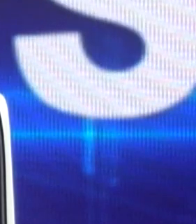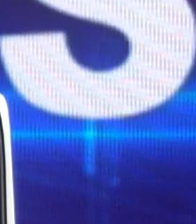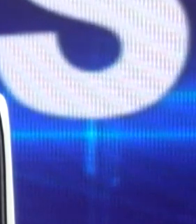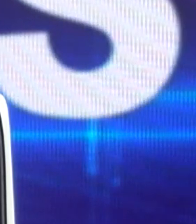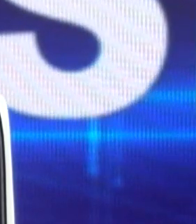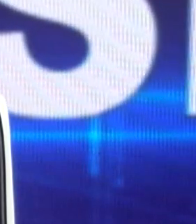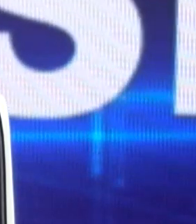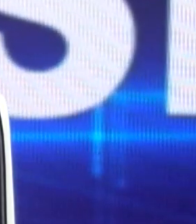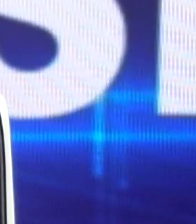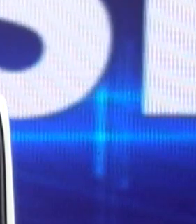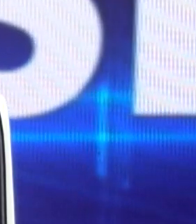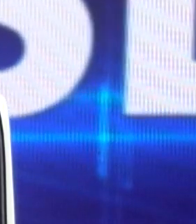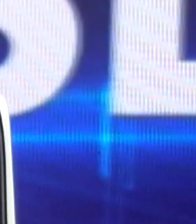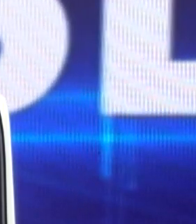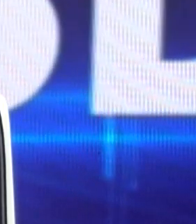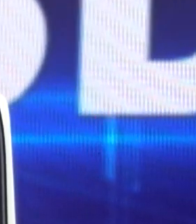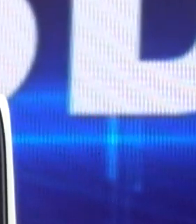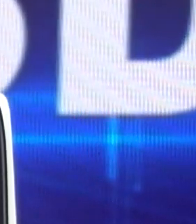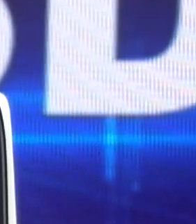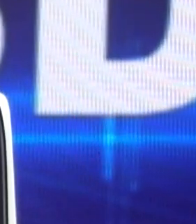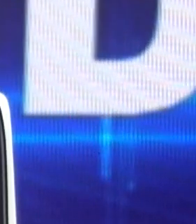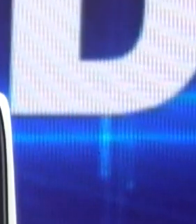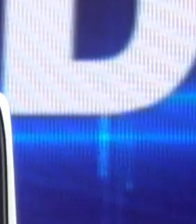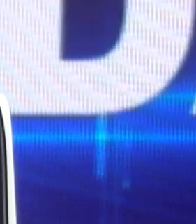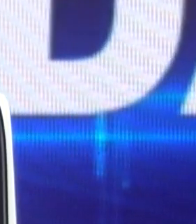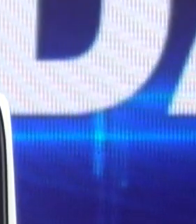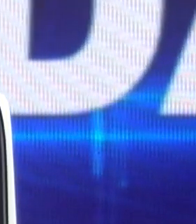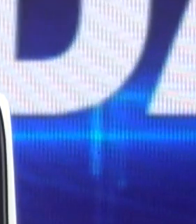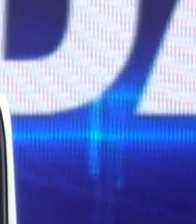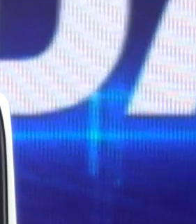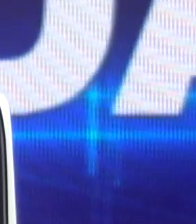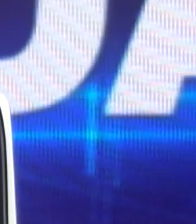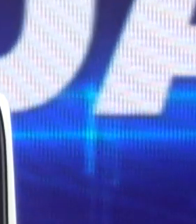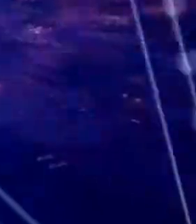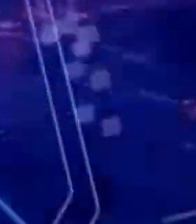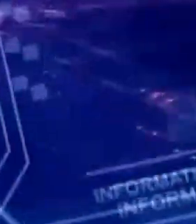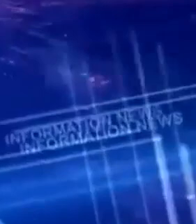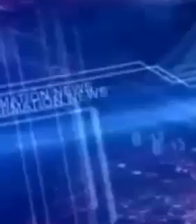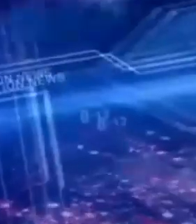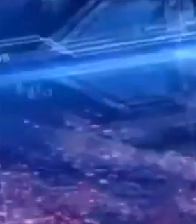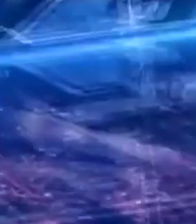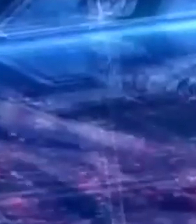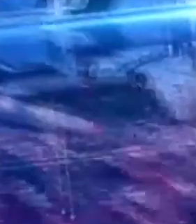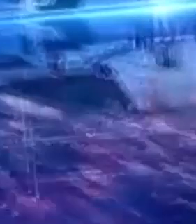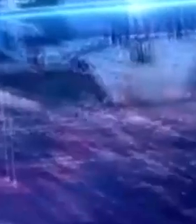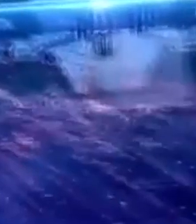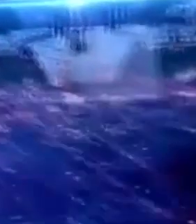Enoch Godongwana delivering the 2022 budget speech there.